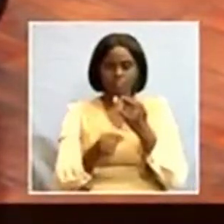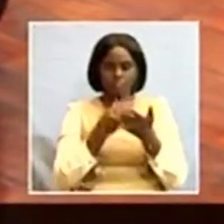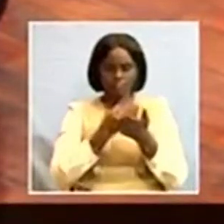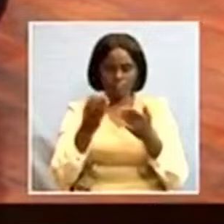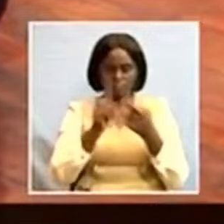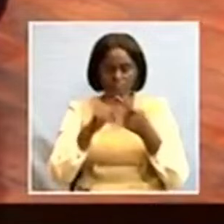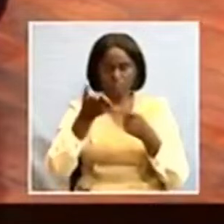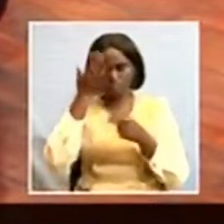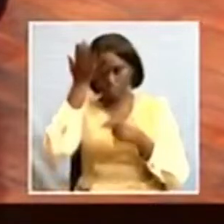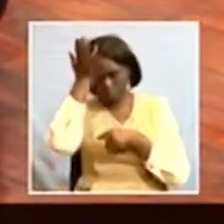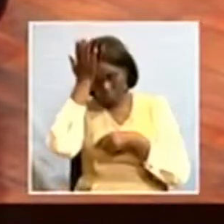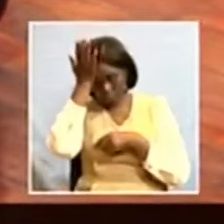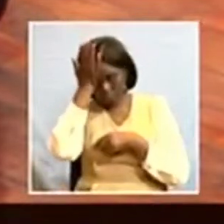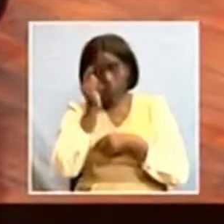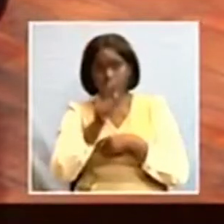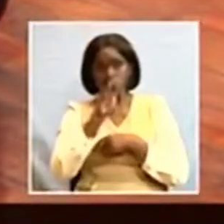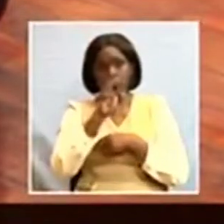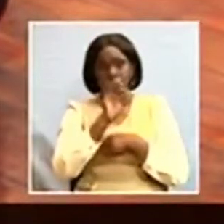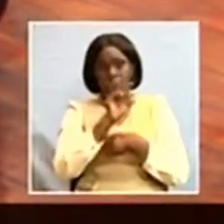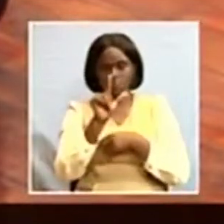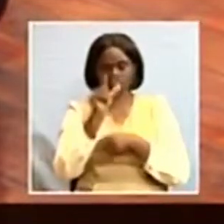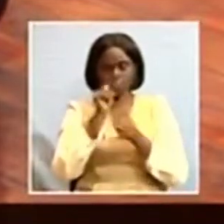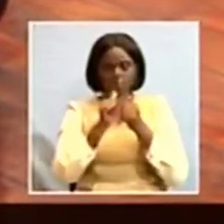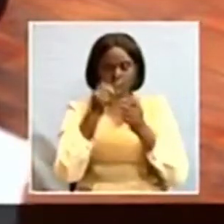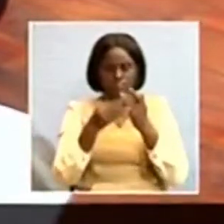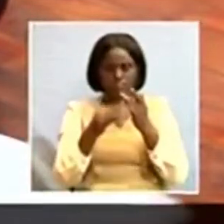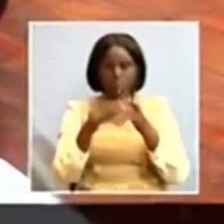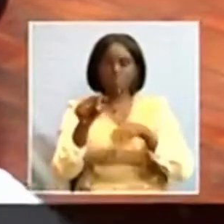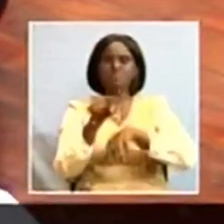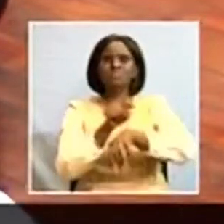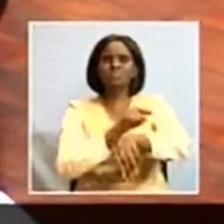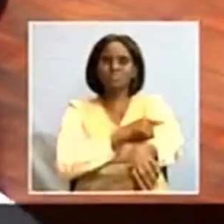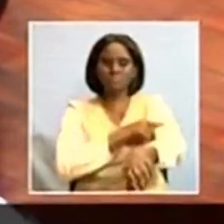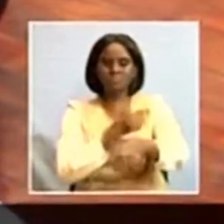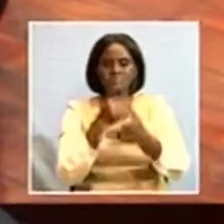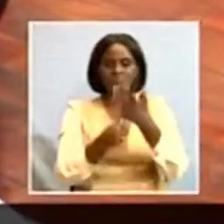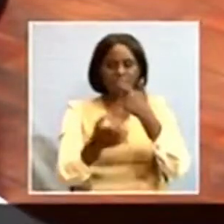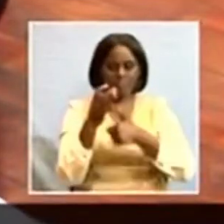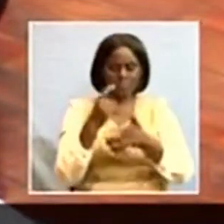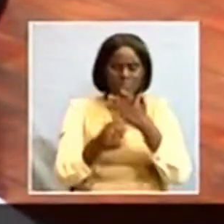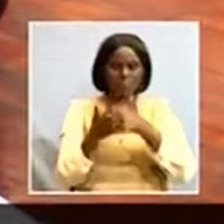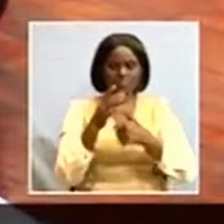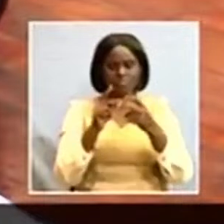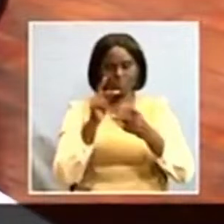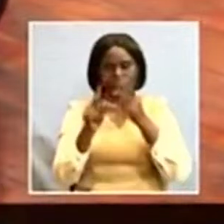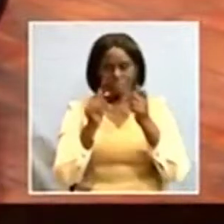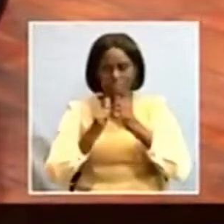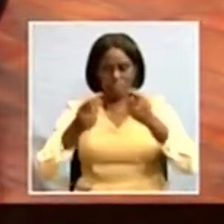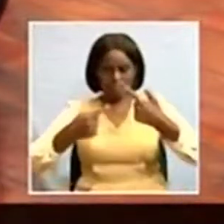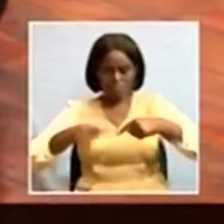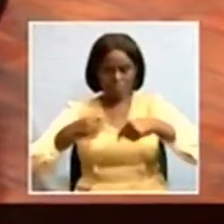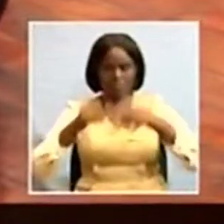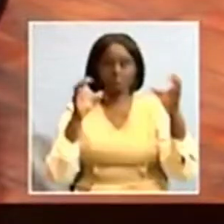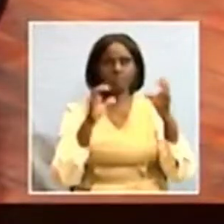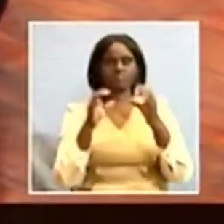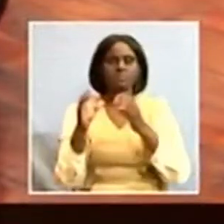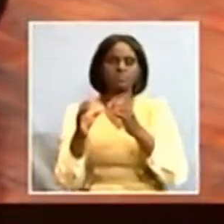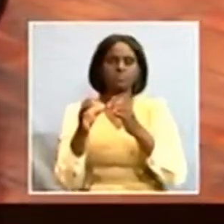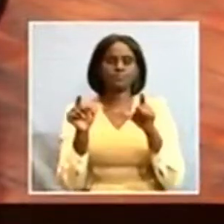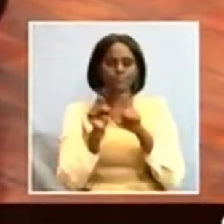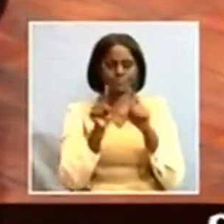to update the valuation roll was due to the lengthy consultation process with the local community.